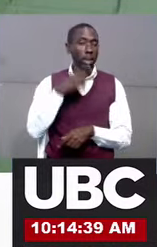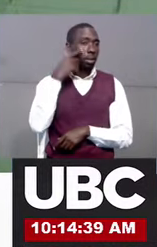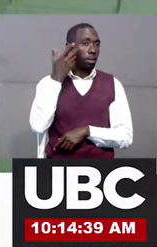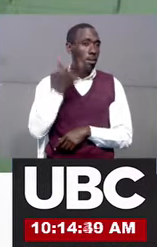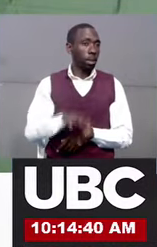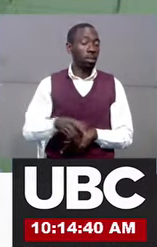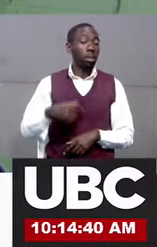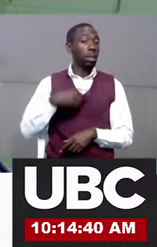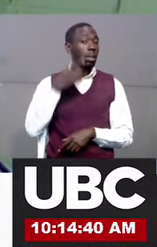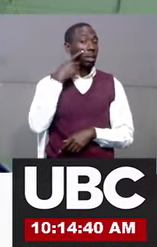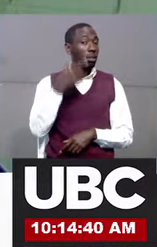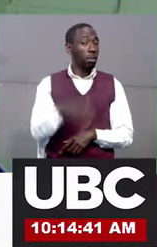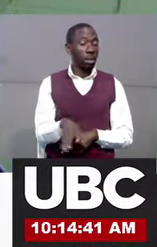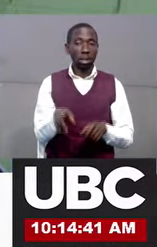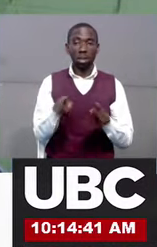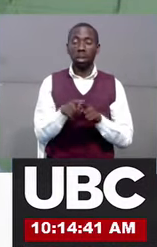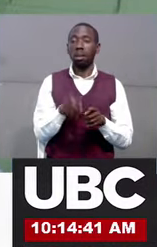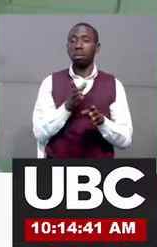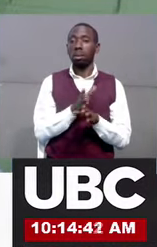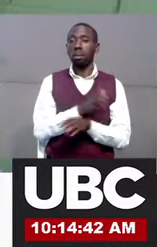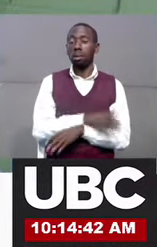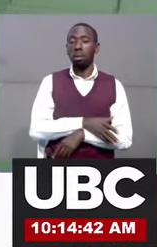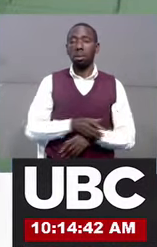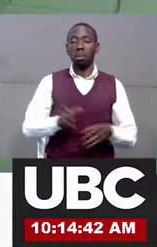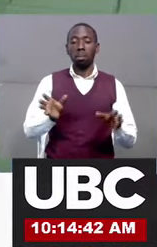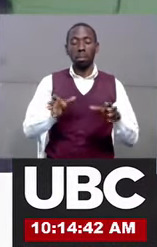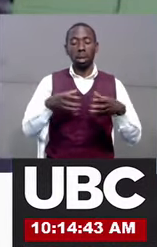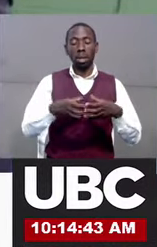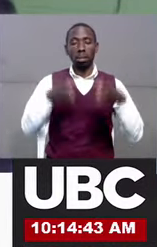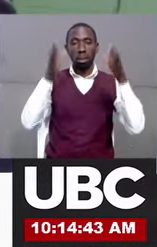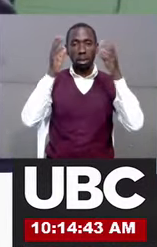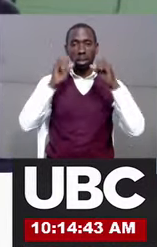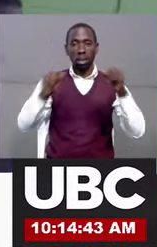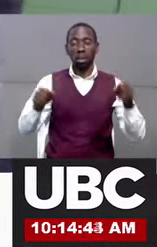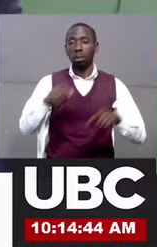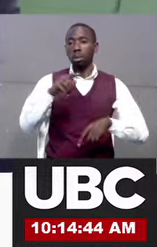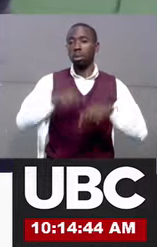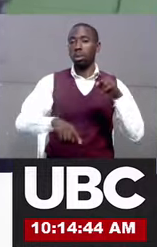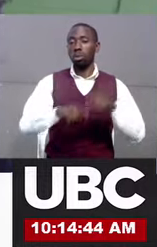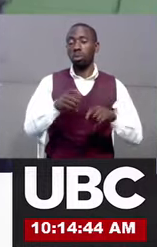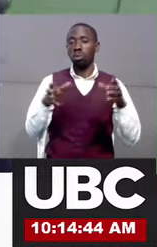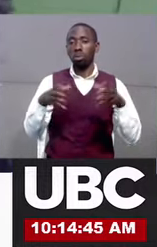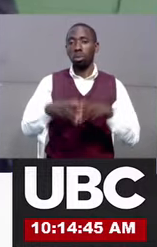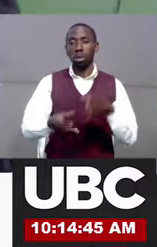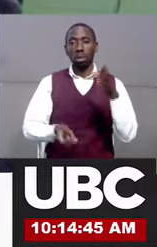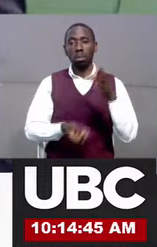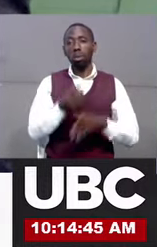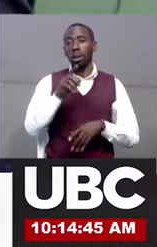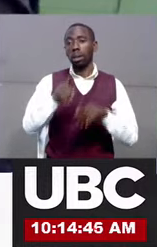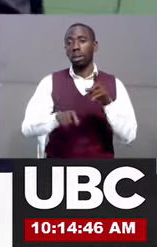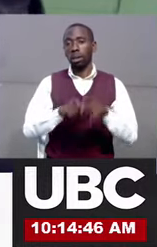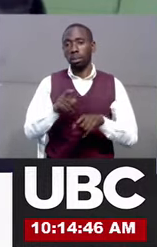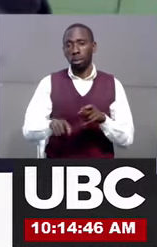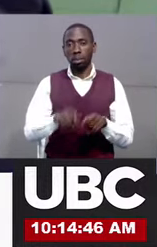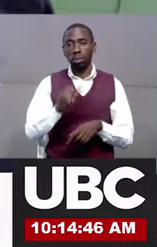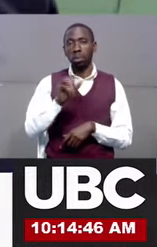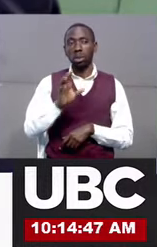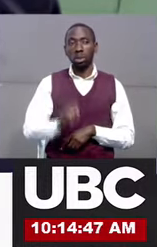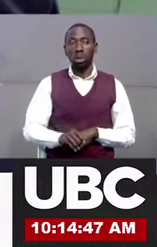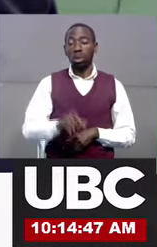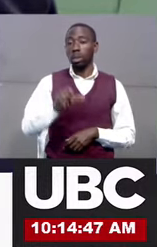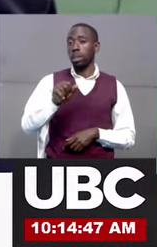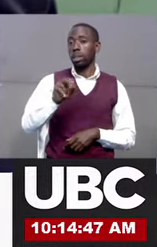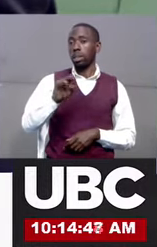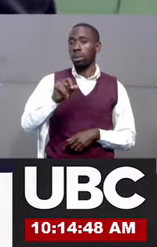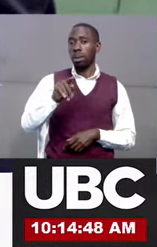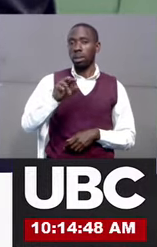I saw it even party presidents of different political parties set what? Exams. So when the Silwanyi, you set